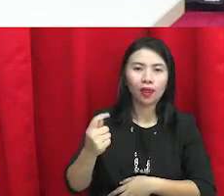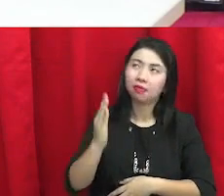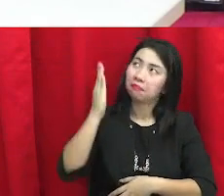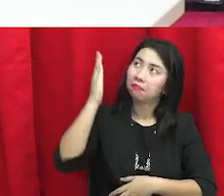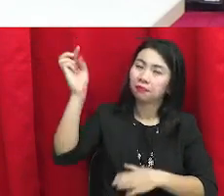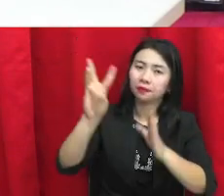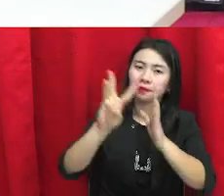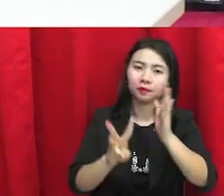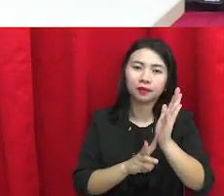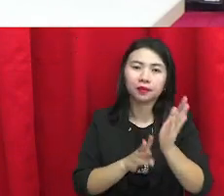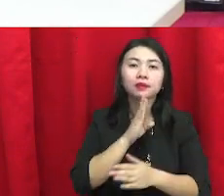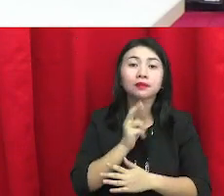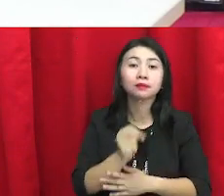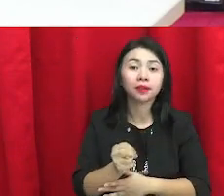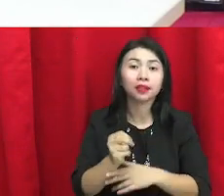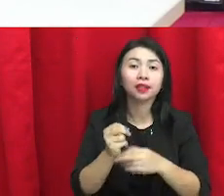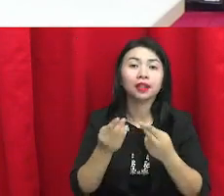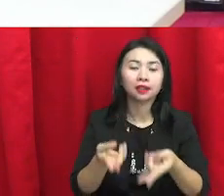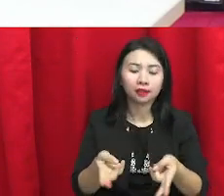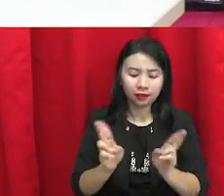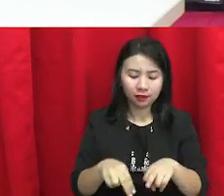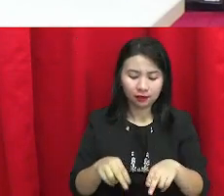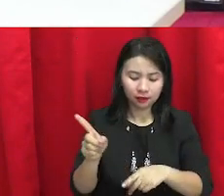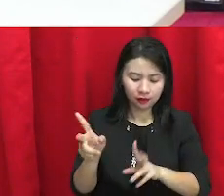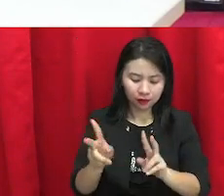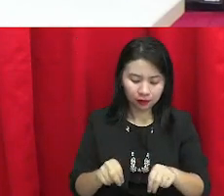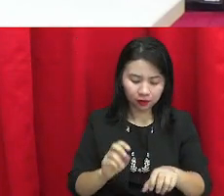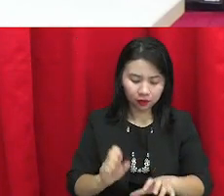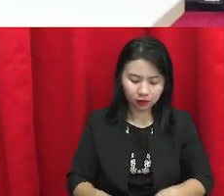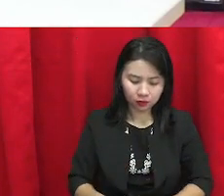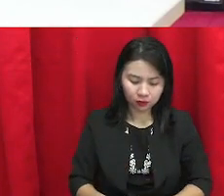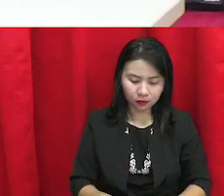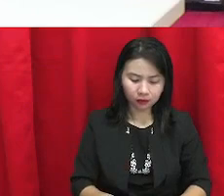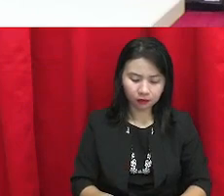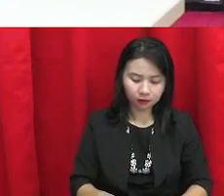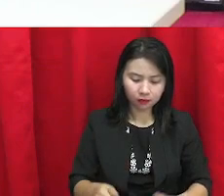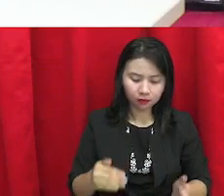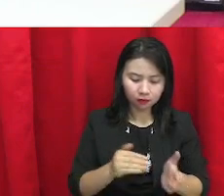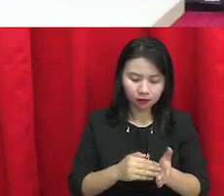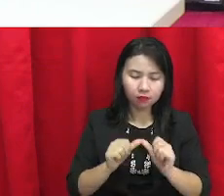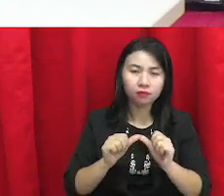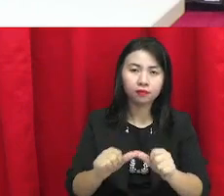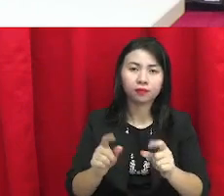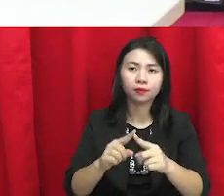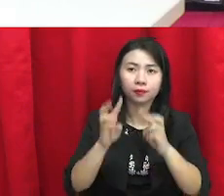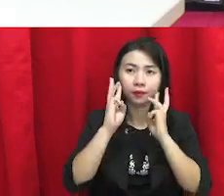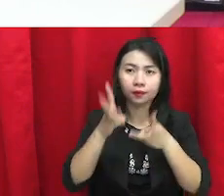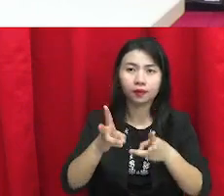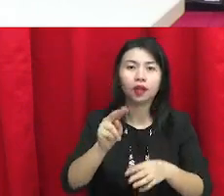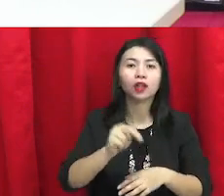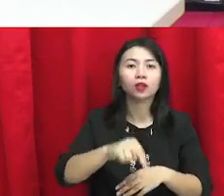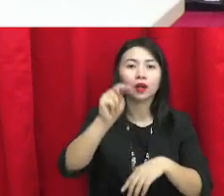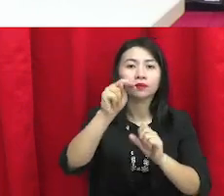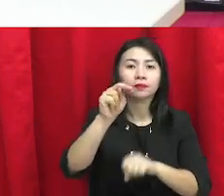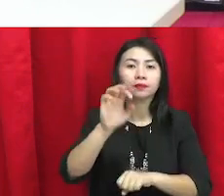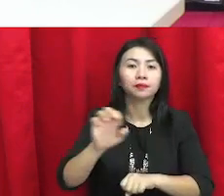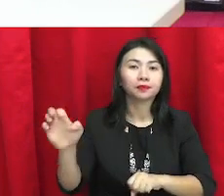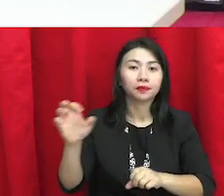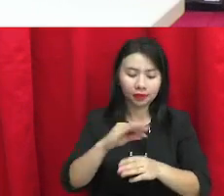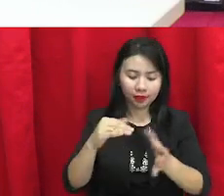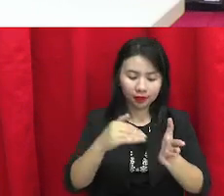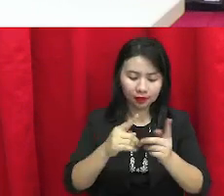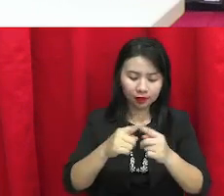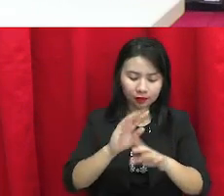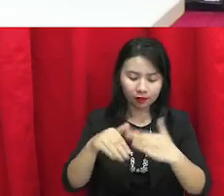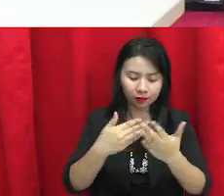And I believe excited na mong bawat sa kaya keep tuning in. North, South, East, and West Corner. And also sa lahat ng viewers po